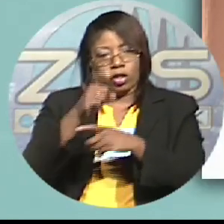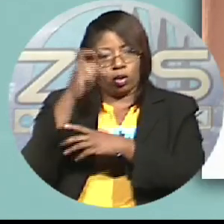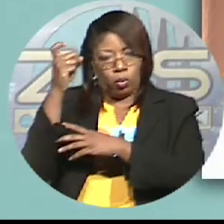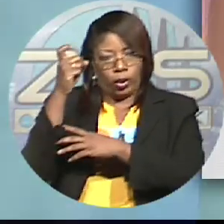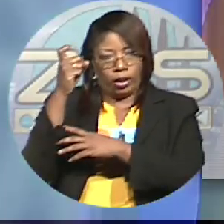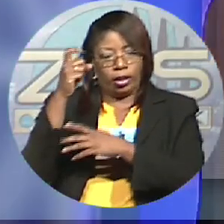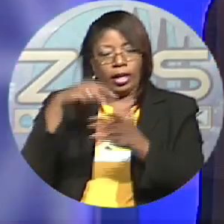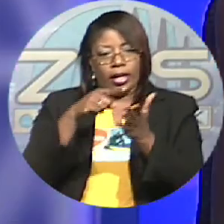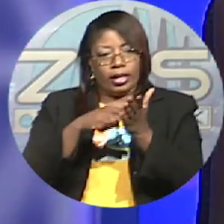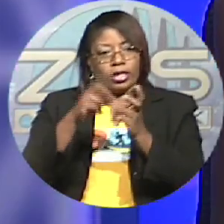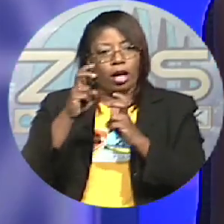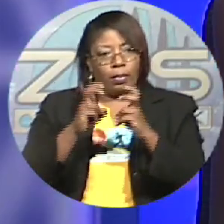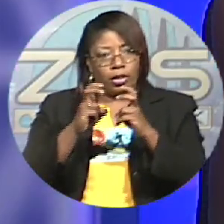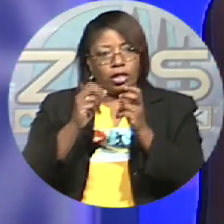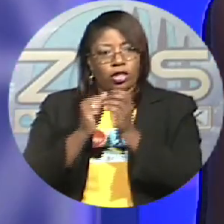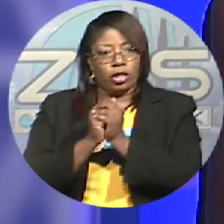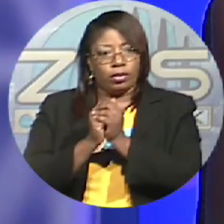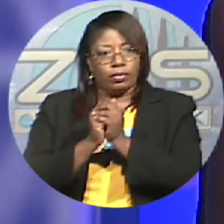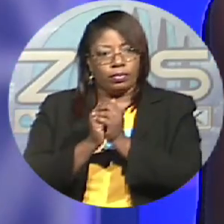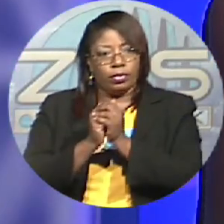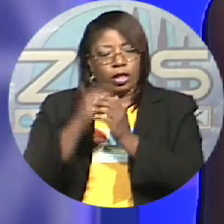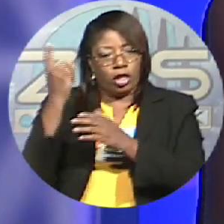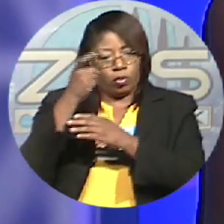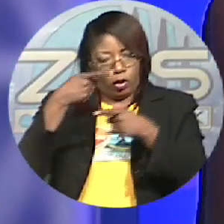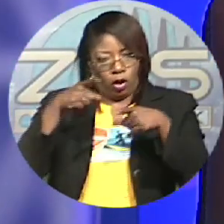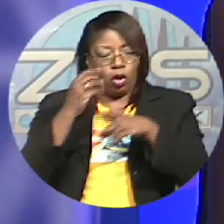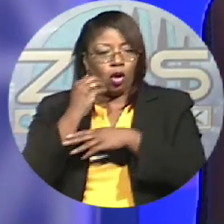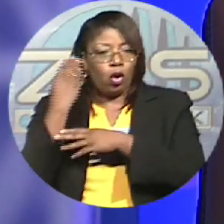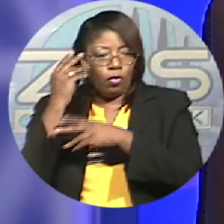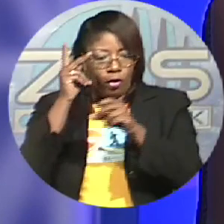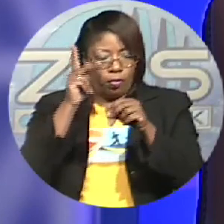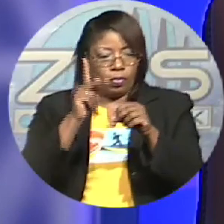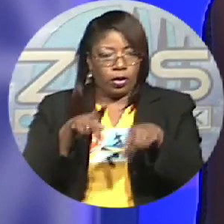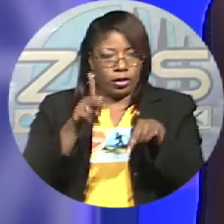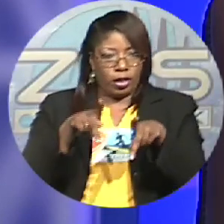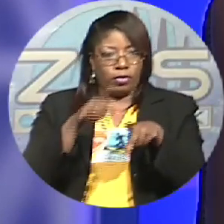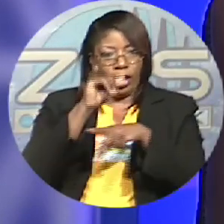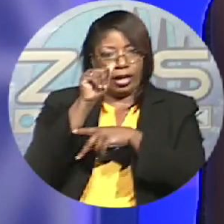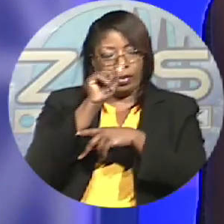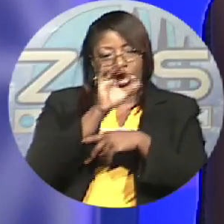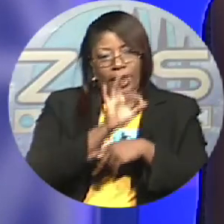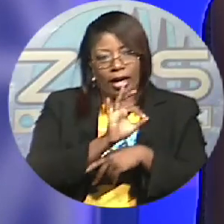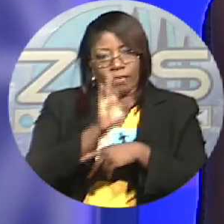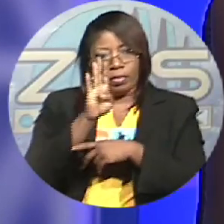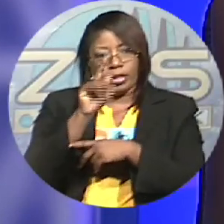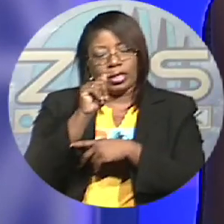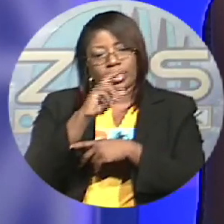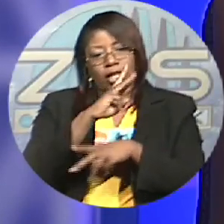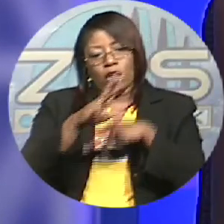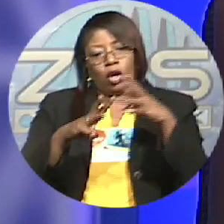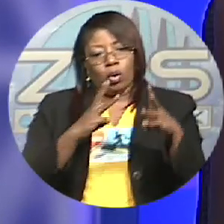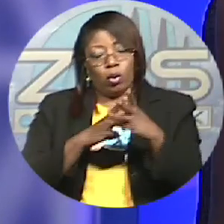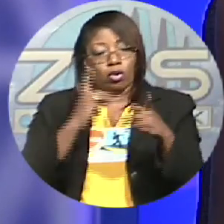competition. It's win or go home tonight for participants of the IAAF BTC World